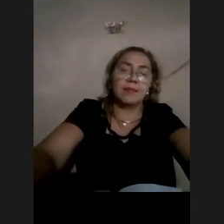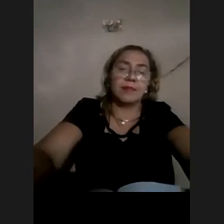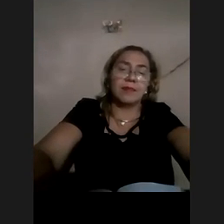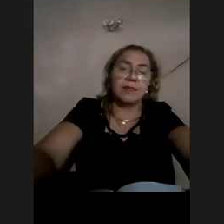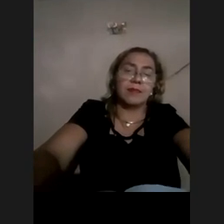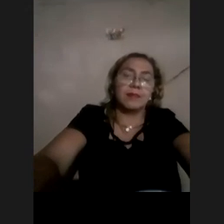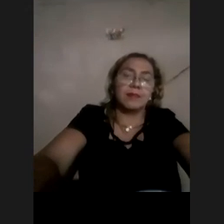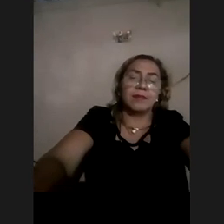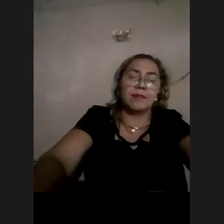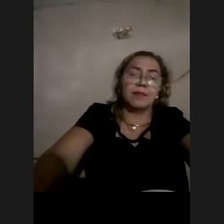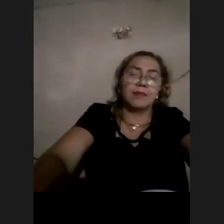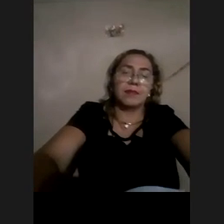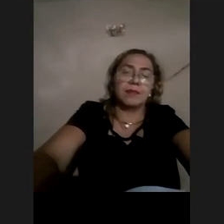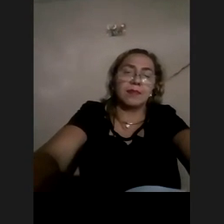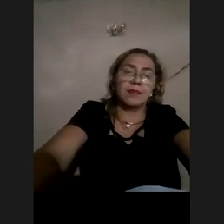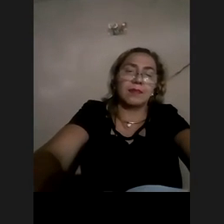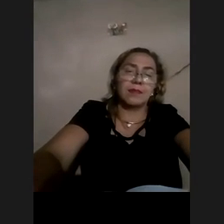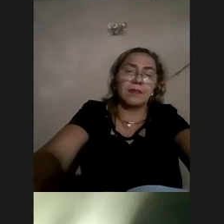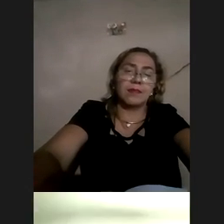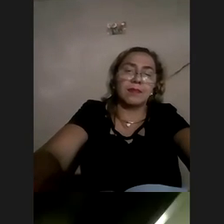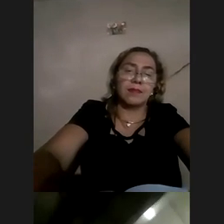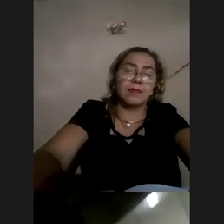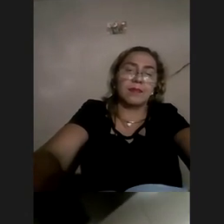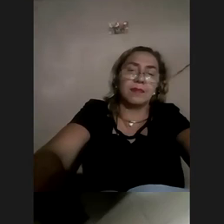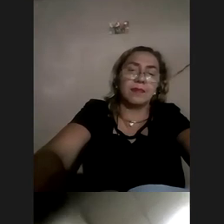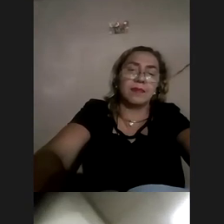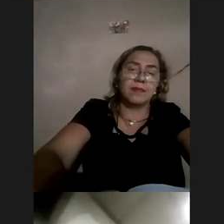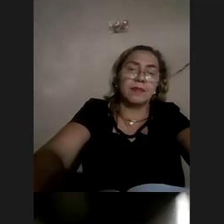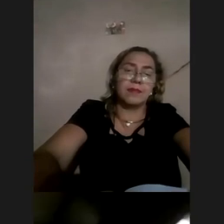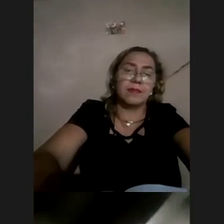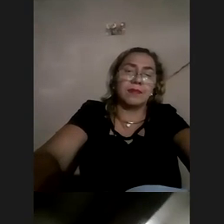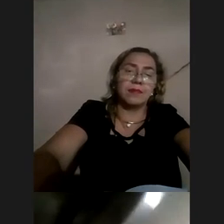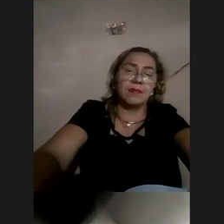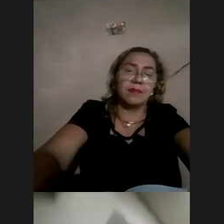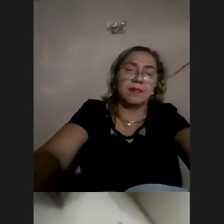Creo que se me nota ahorita un poco el maquillaje y